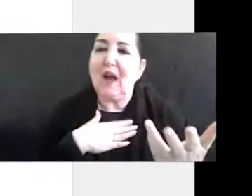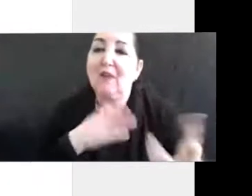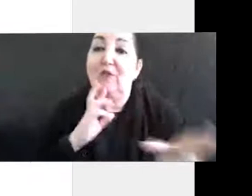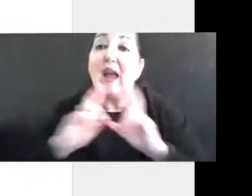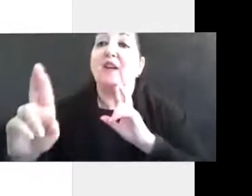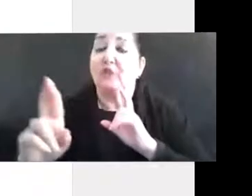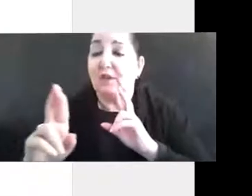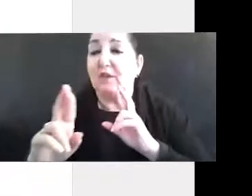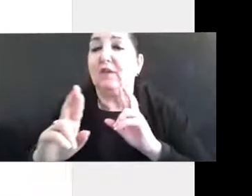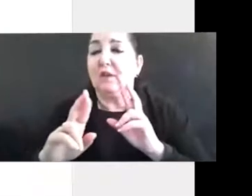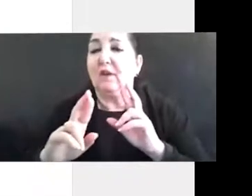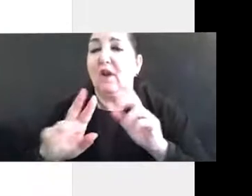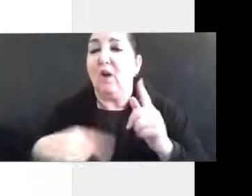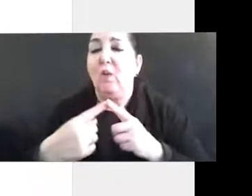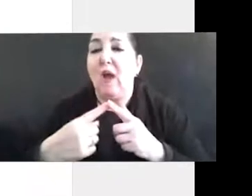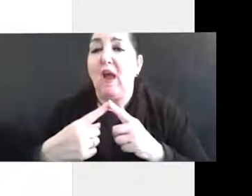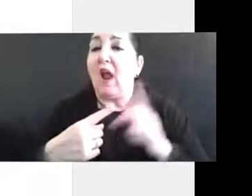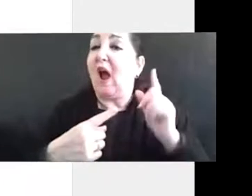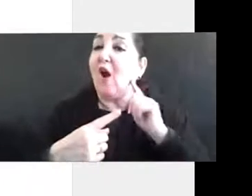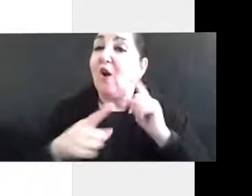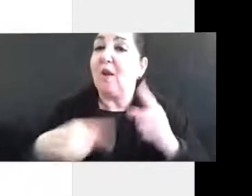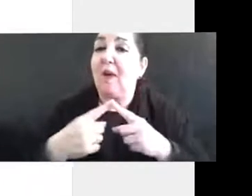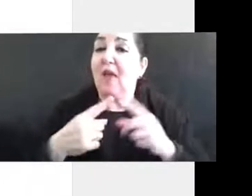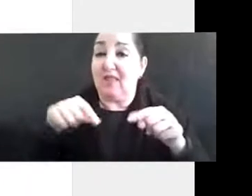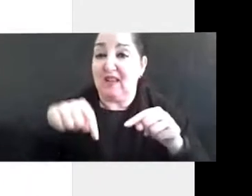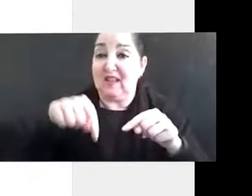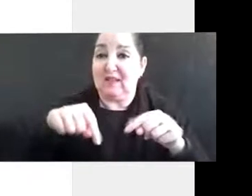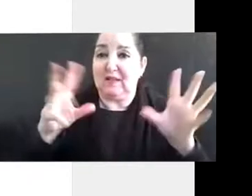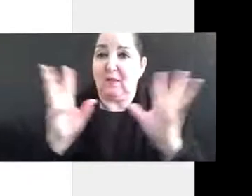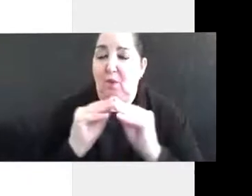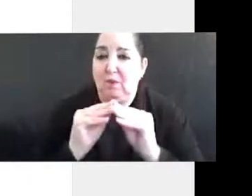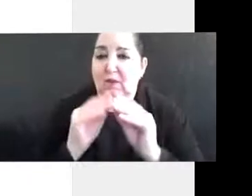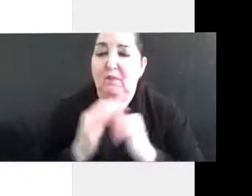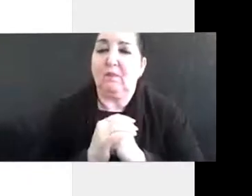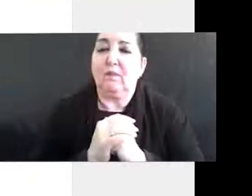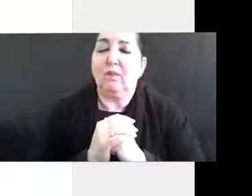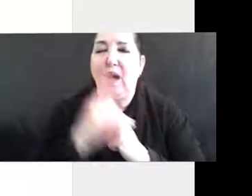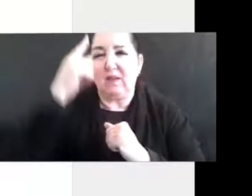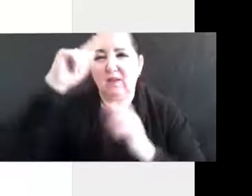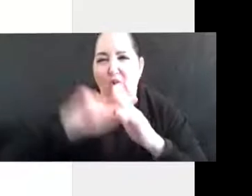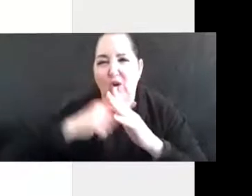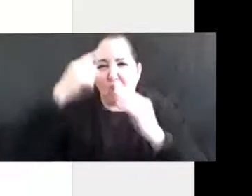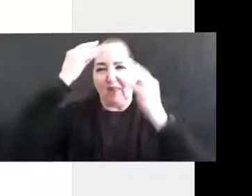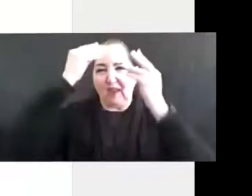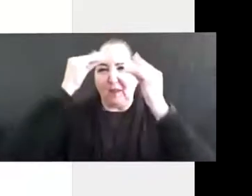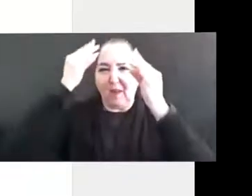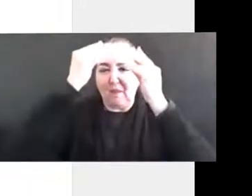in my reaction when I was told about this symposium, you know, or rather thinking about it in my